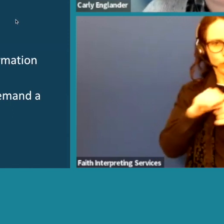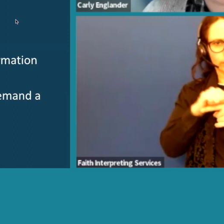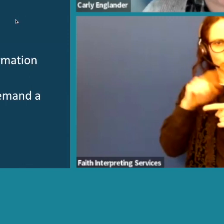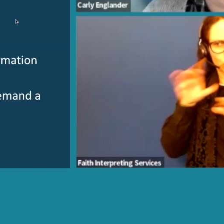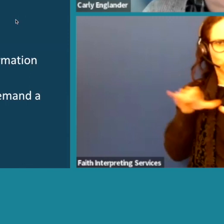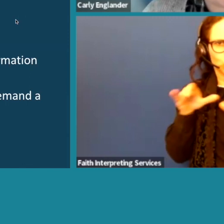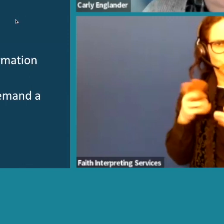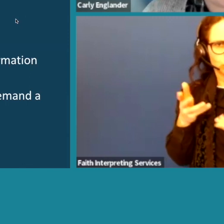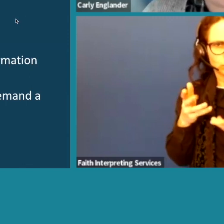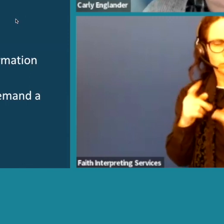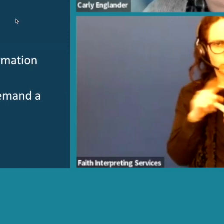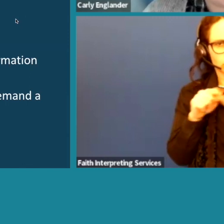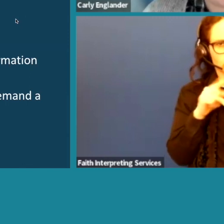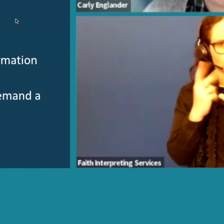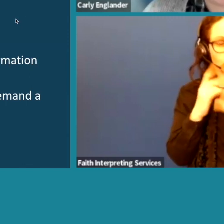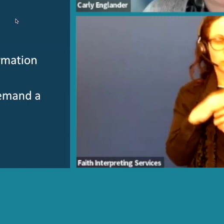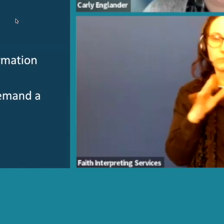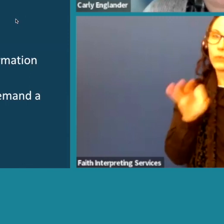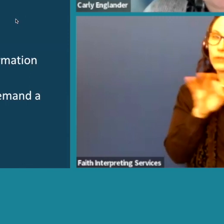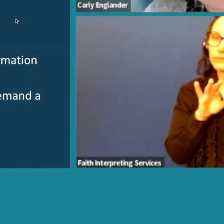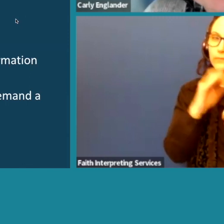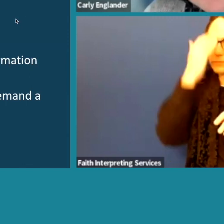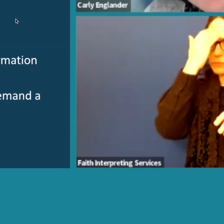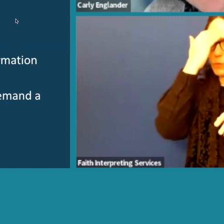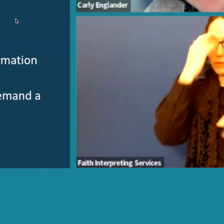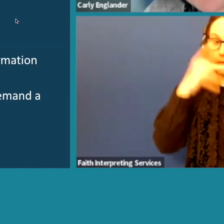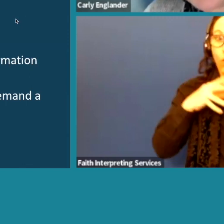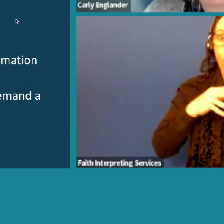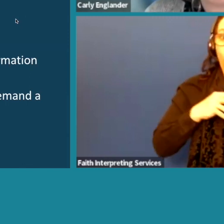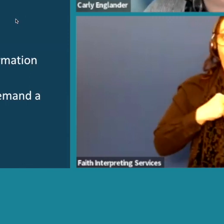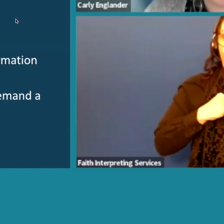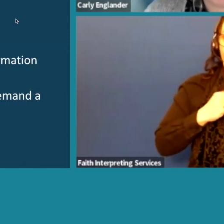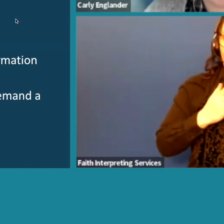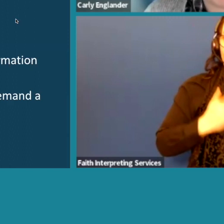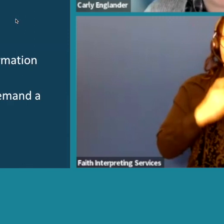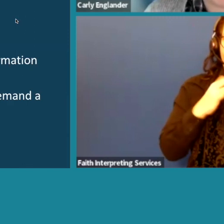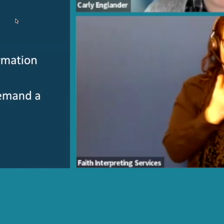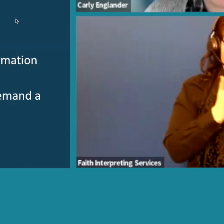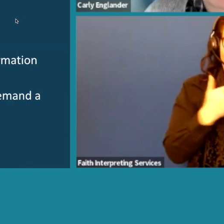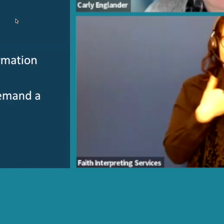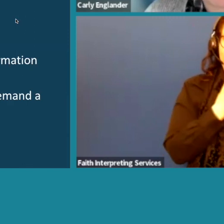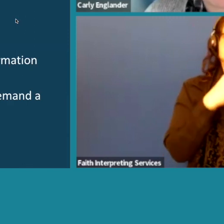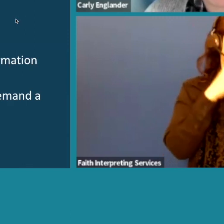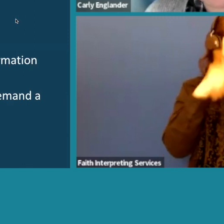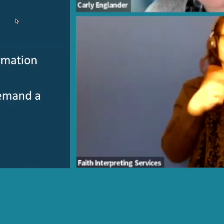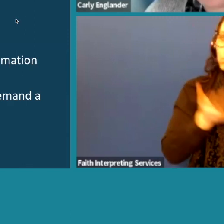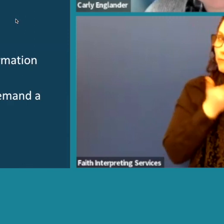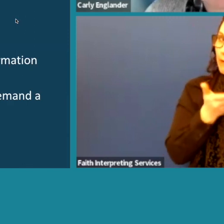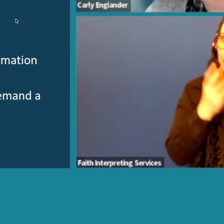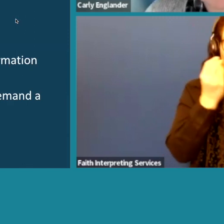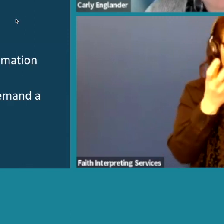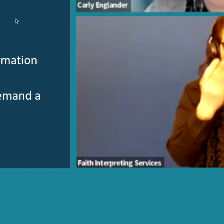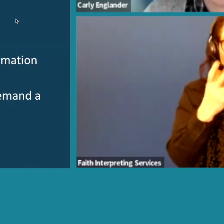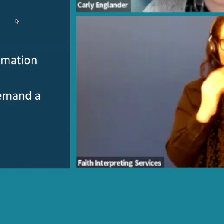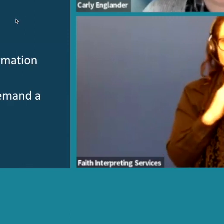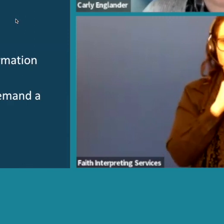Some important notes to distinguish here is the owner of the service animal does not need to provide any information or disclose their